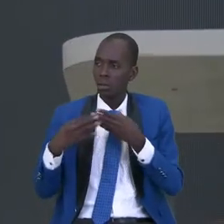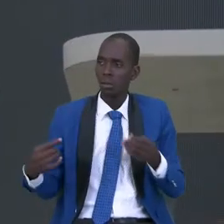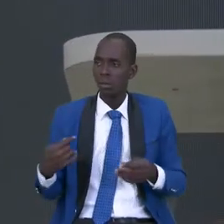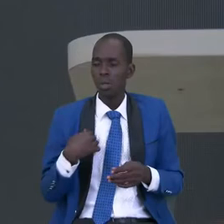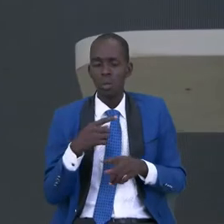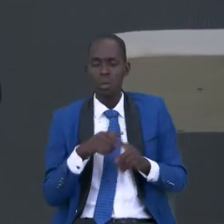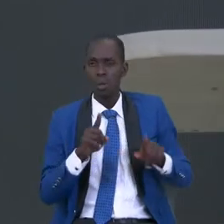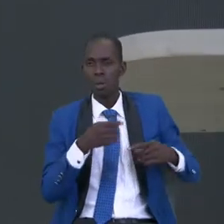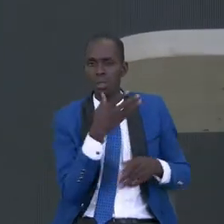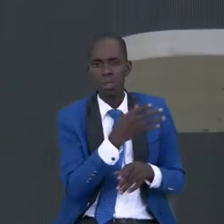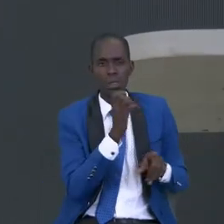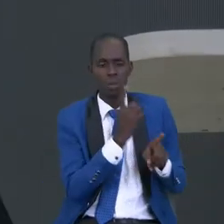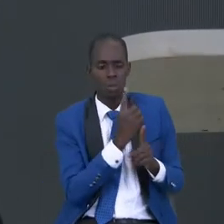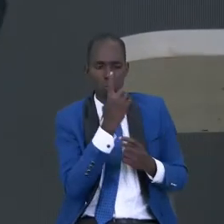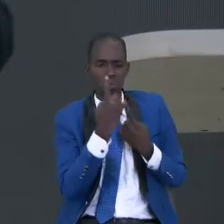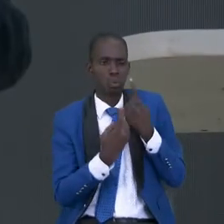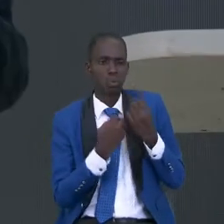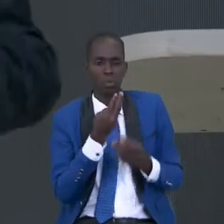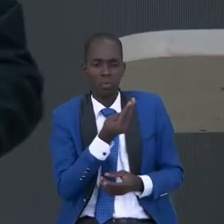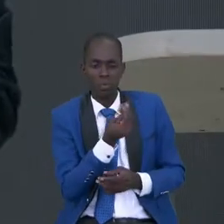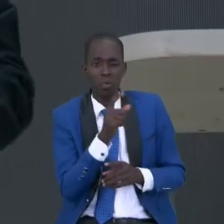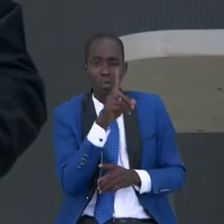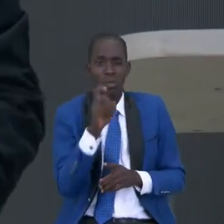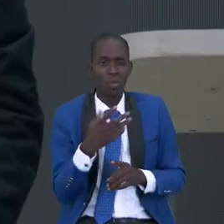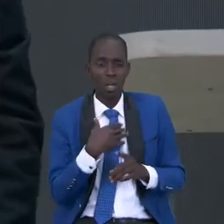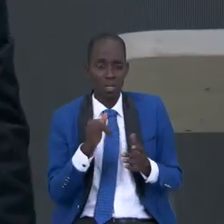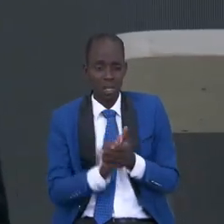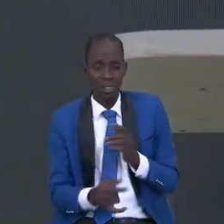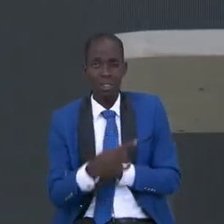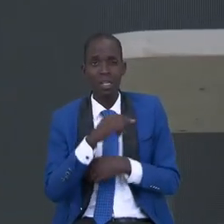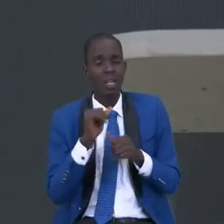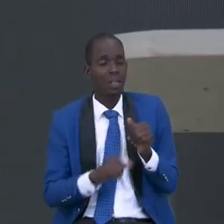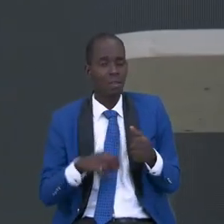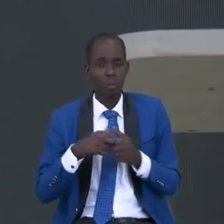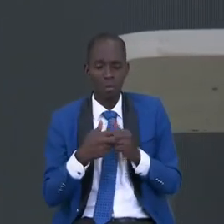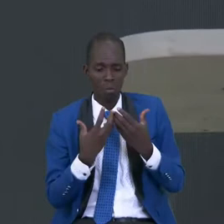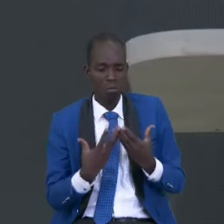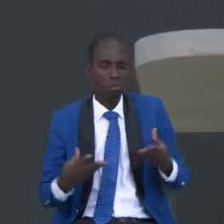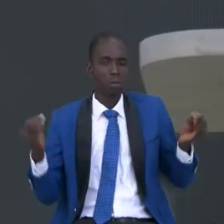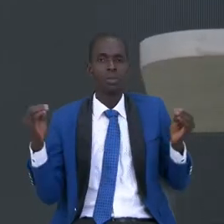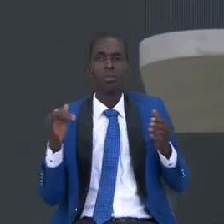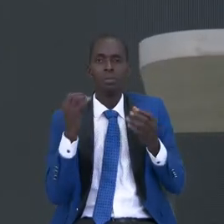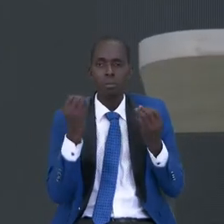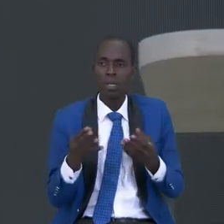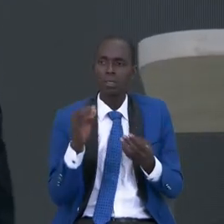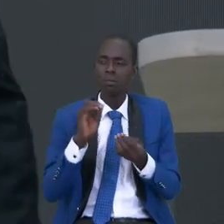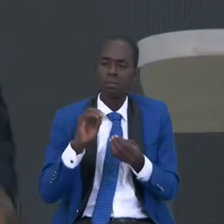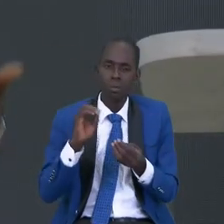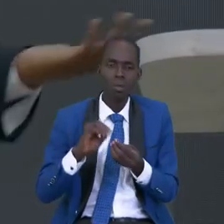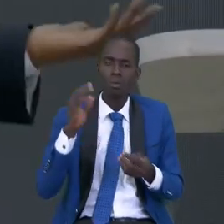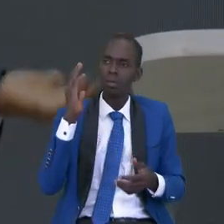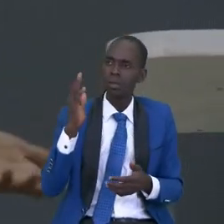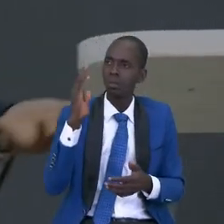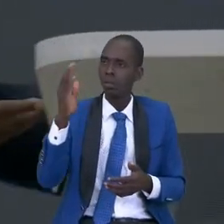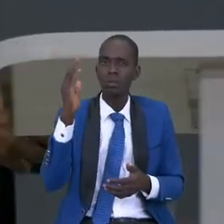few questions and gave me this. That day, everything cleared. That one gives testimony, that one gives testimony, that one gives testimony. You